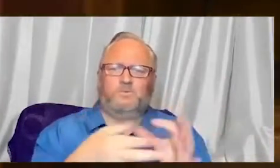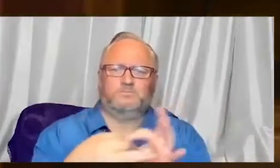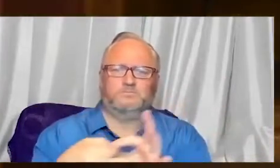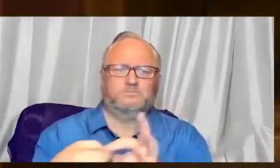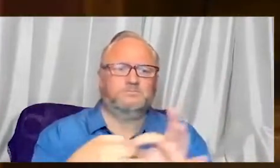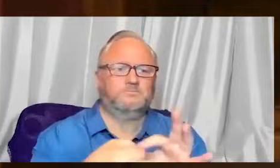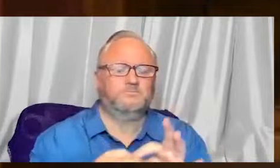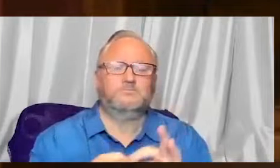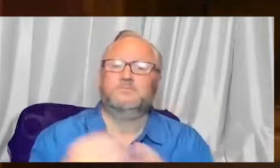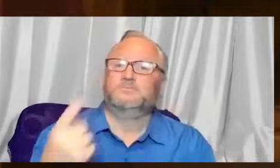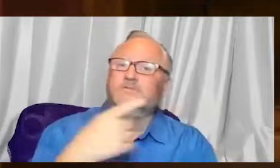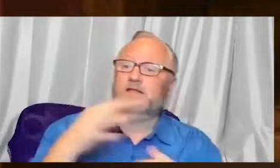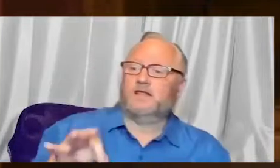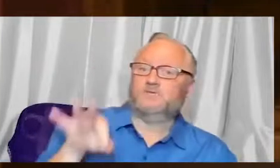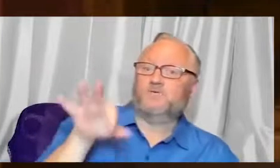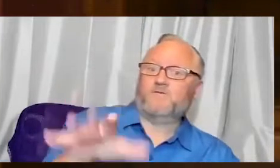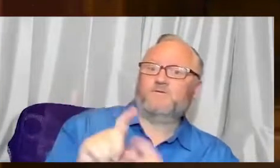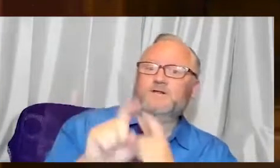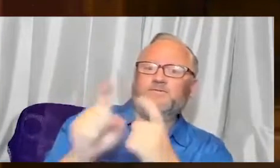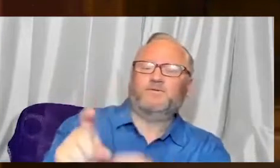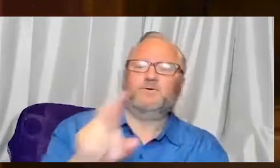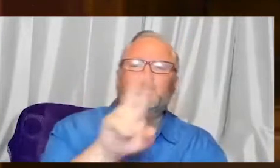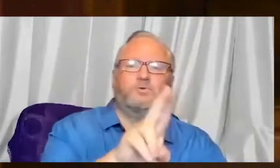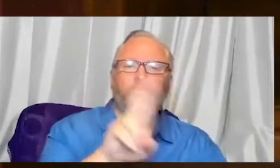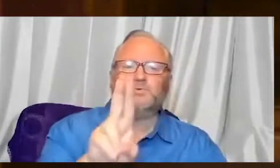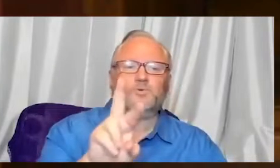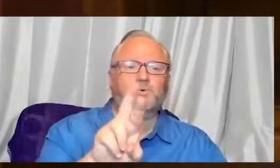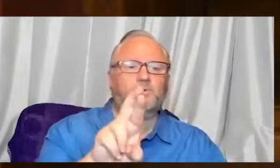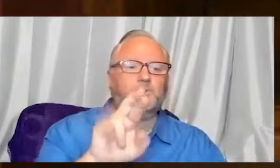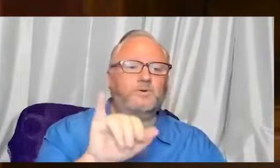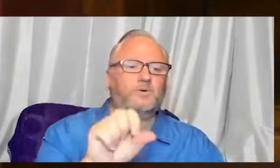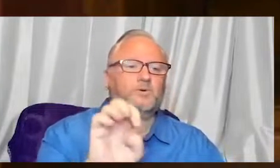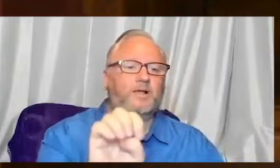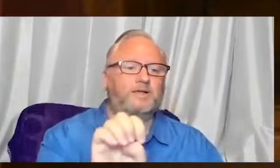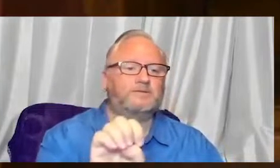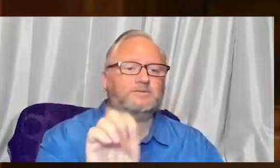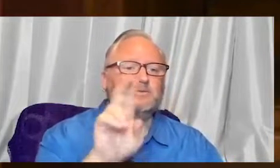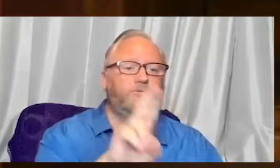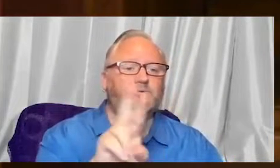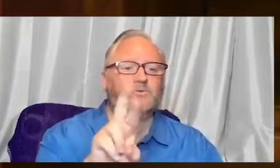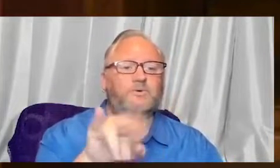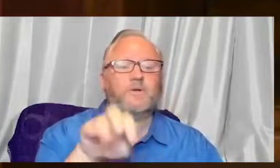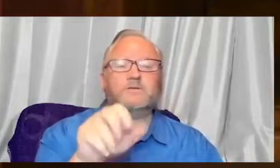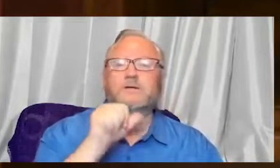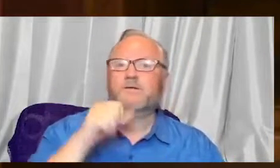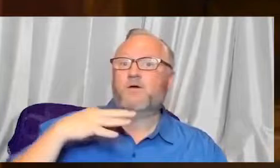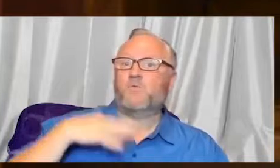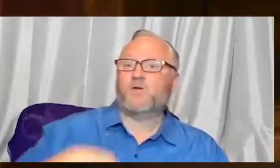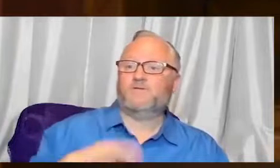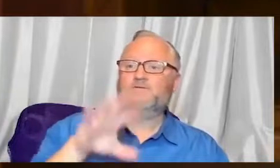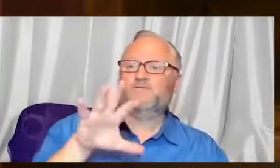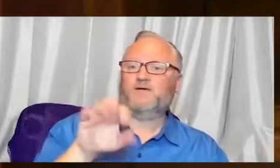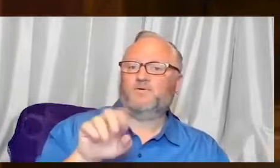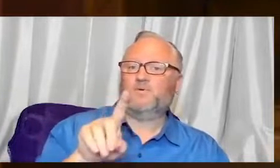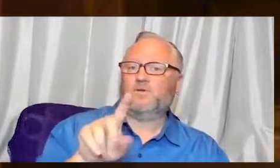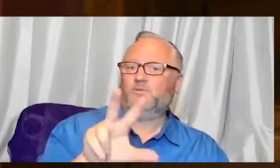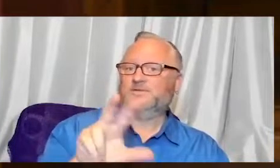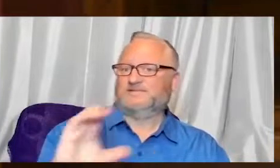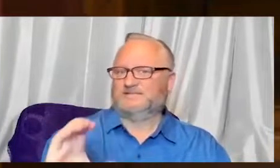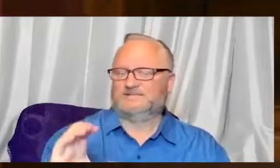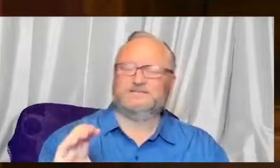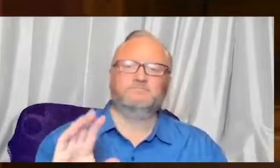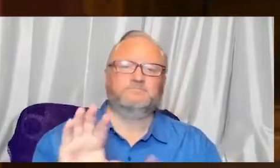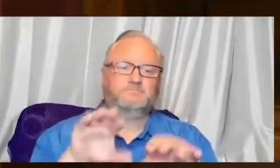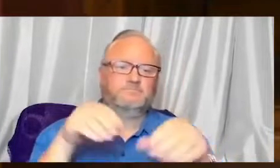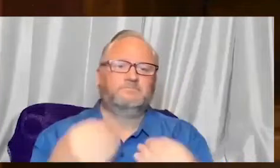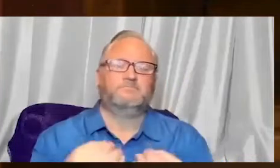Today's offering goes to UU Rise. UU Rise is a nonprofit 501c3 organization